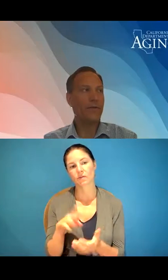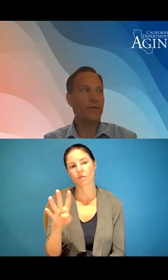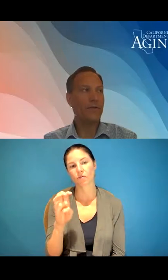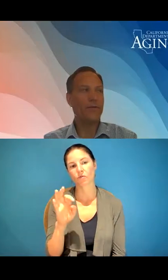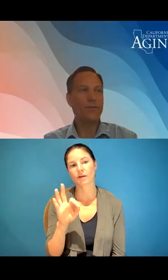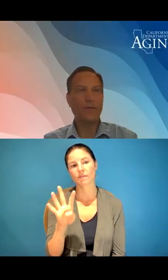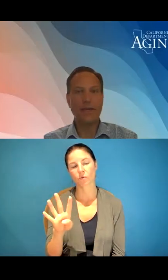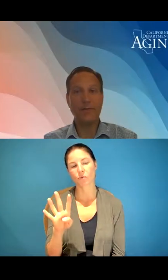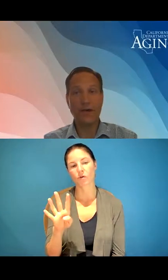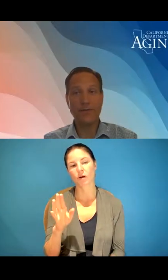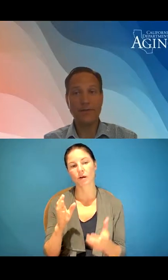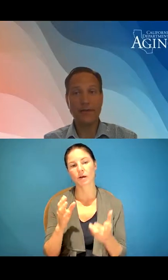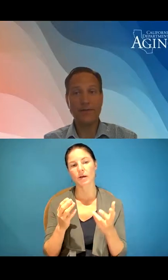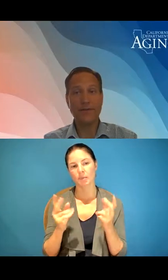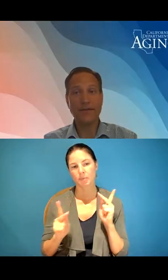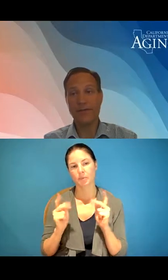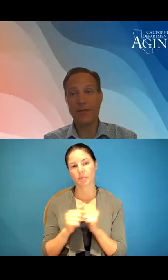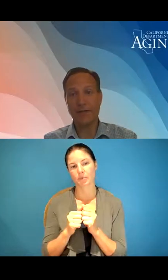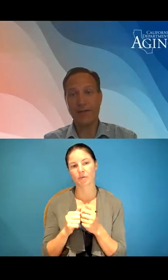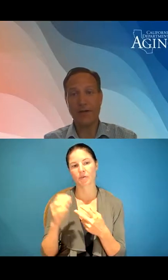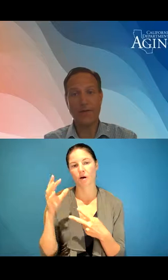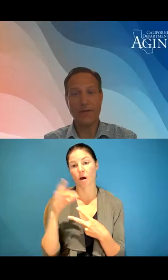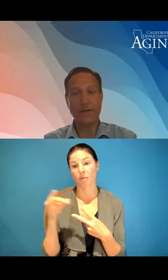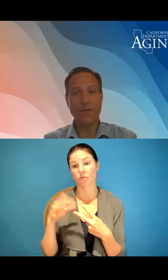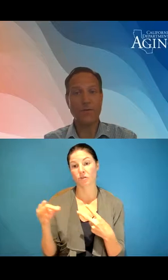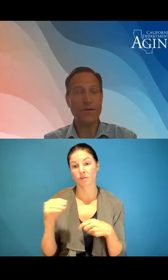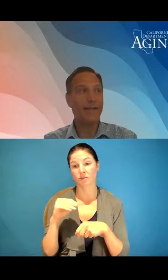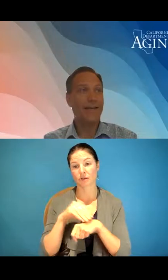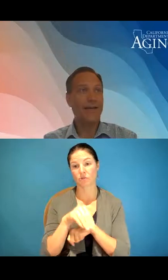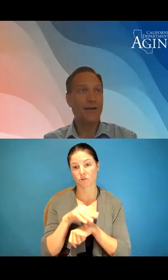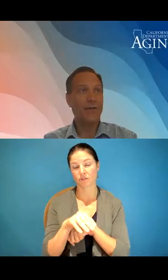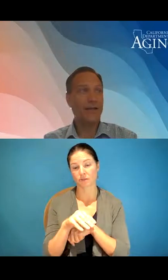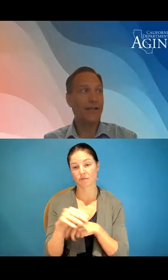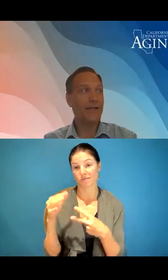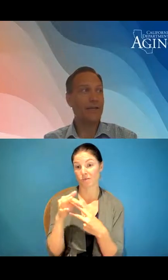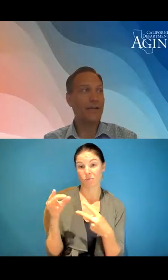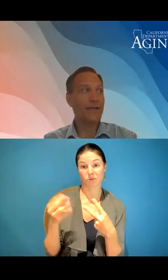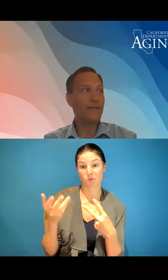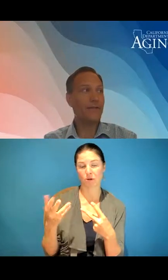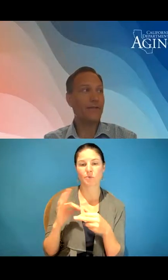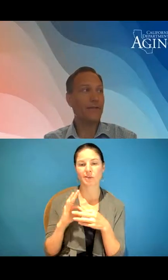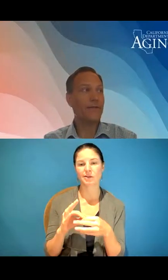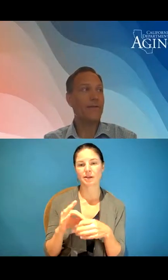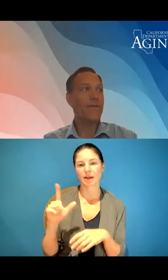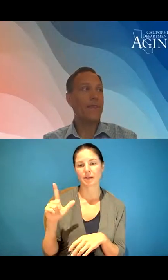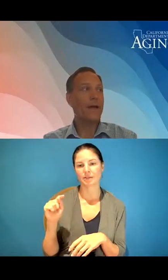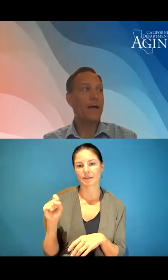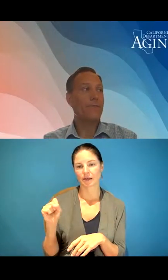26,494 consumers with options counseling to understand what their options are for health and LTSS